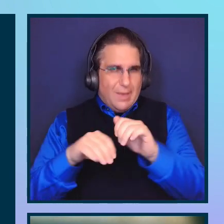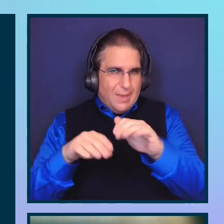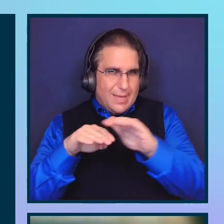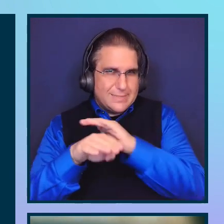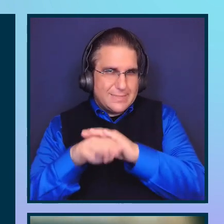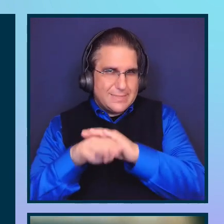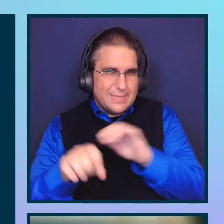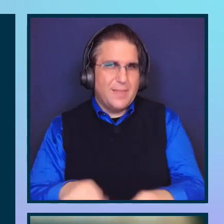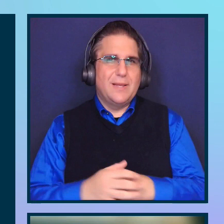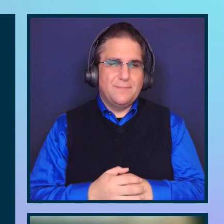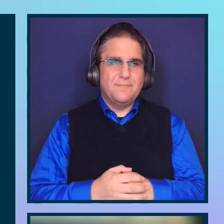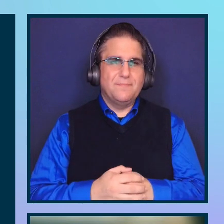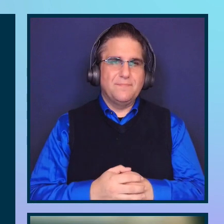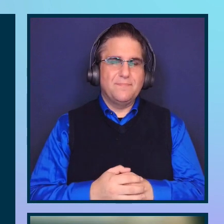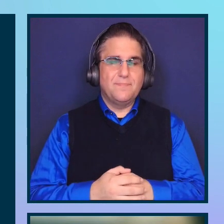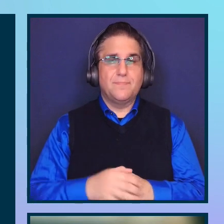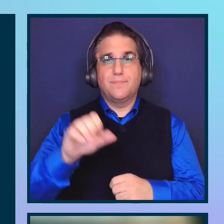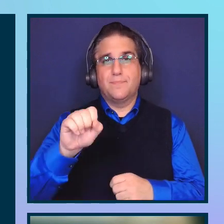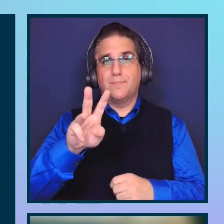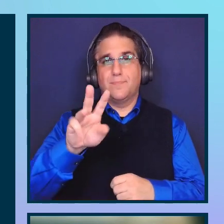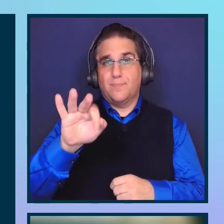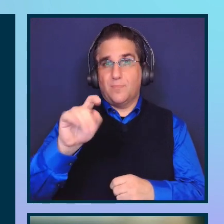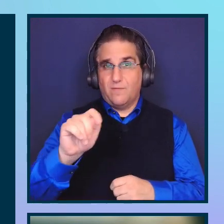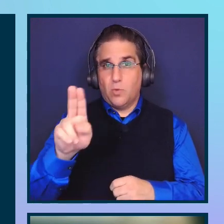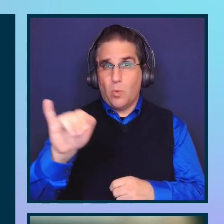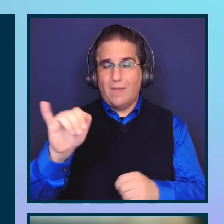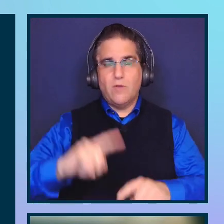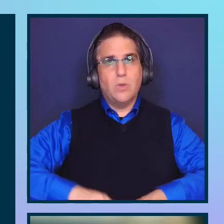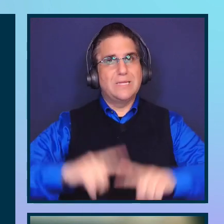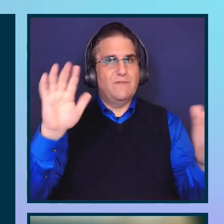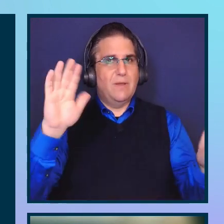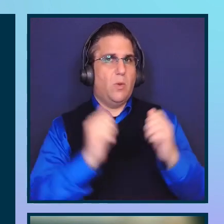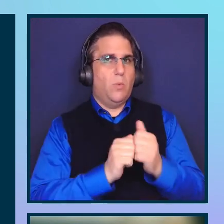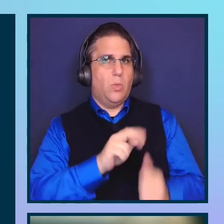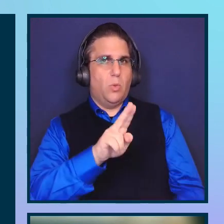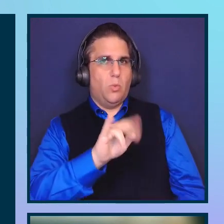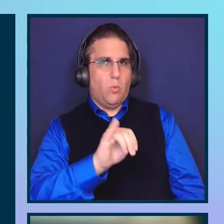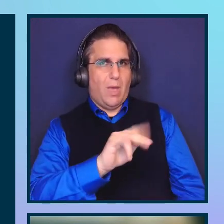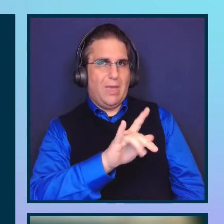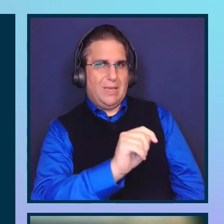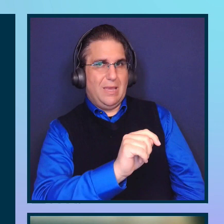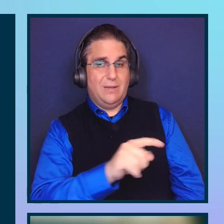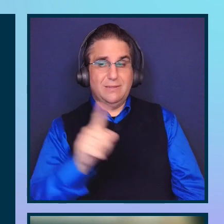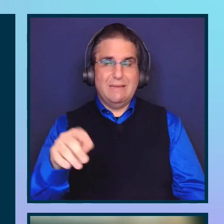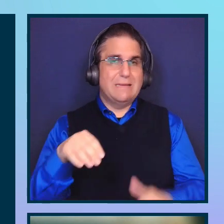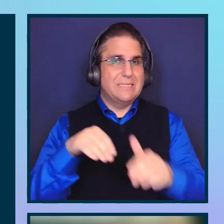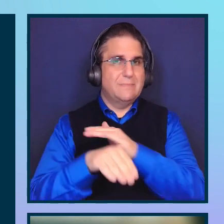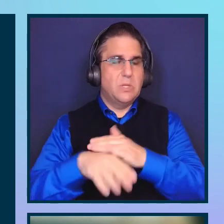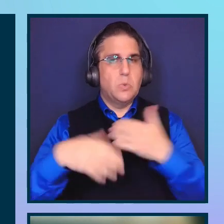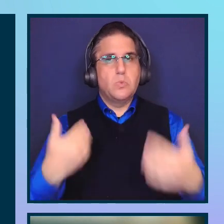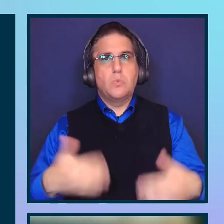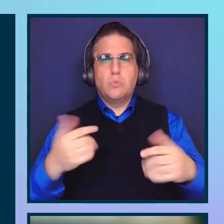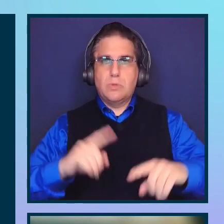So Swiftui is much different than UIKit in terms of the accessibility. One of the biggest differences is